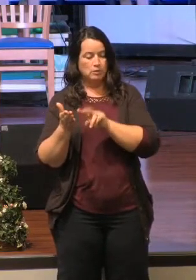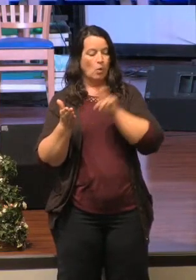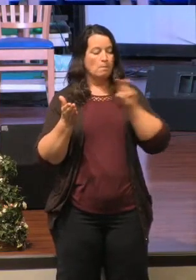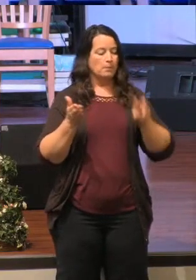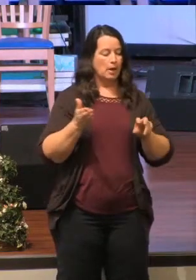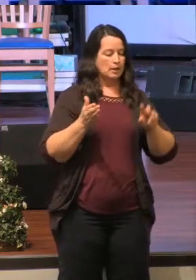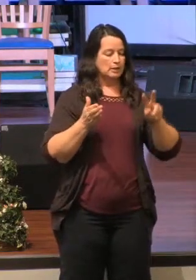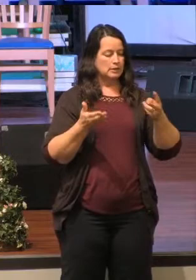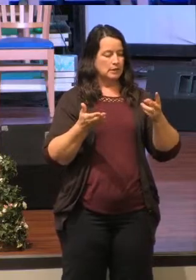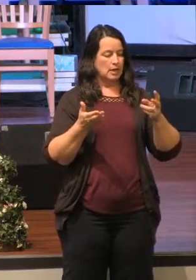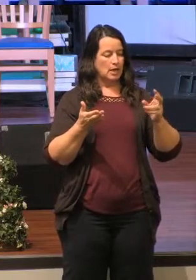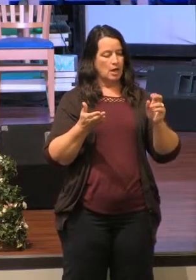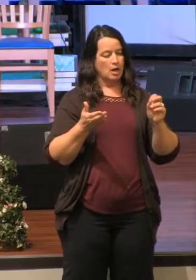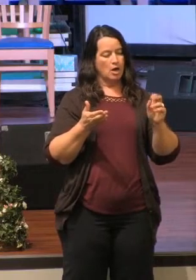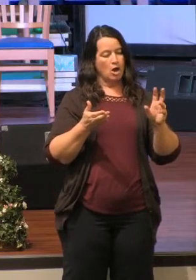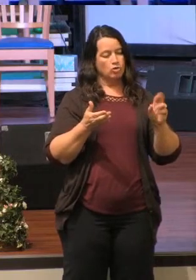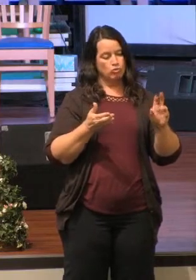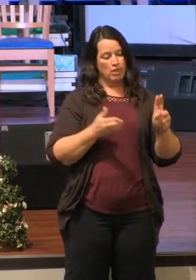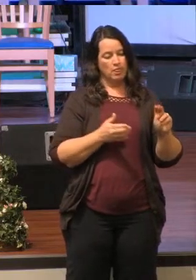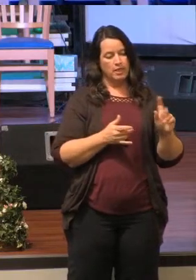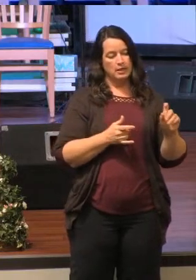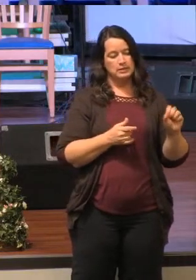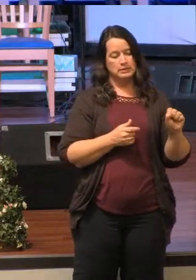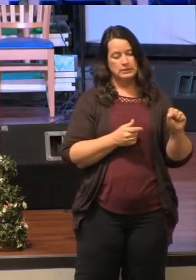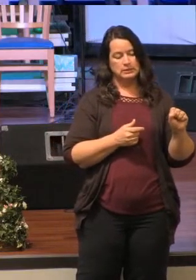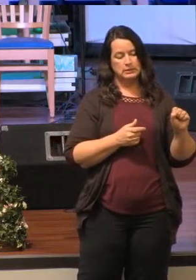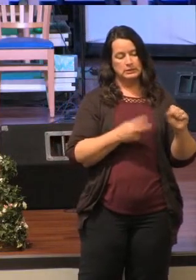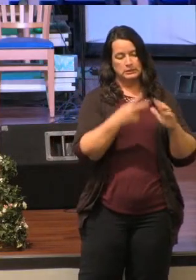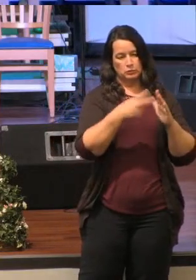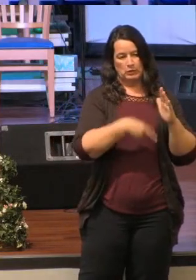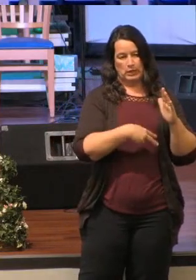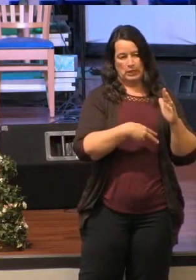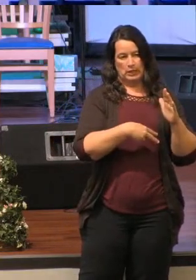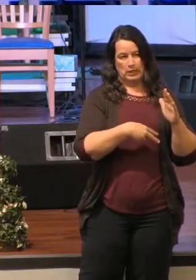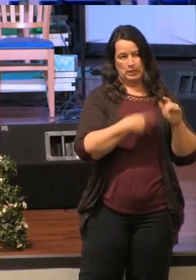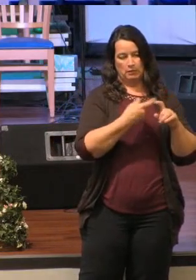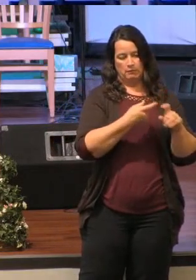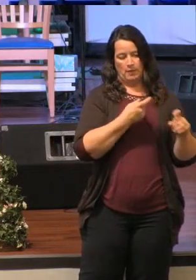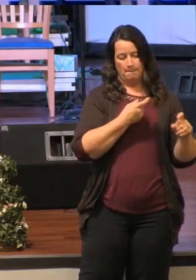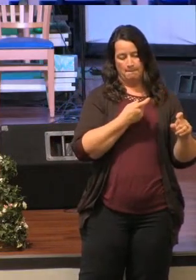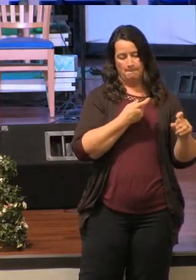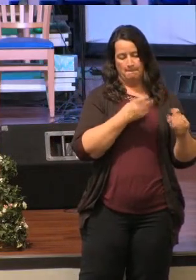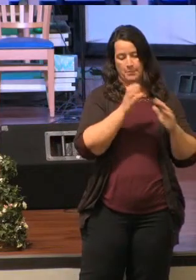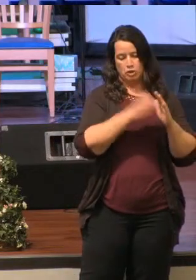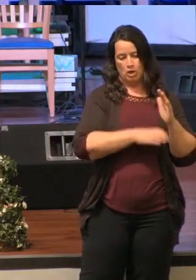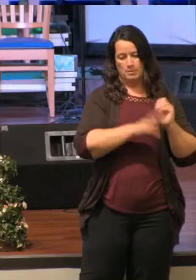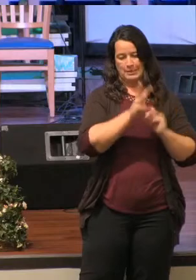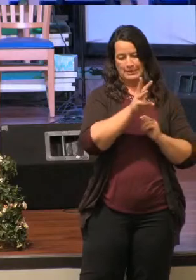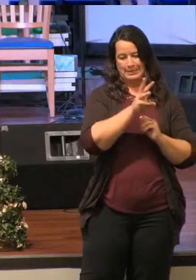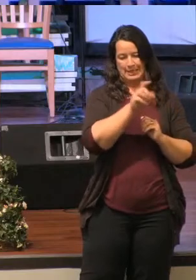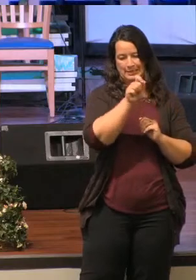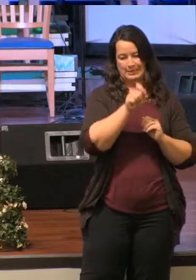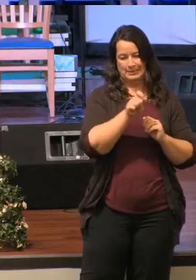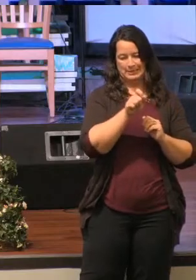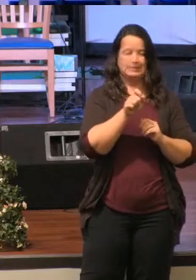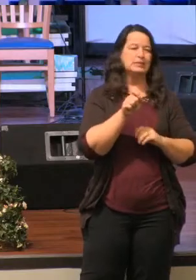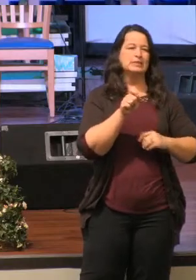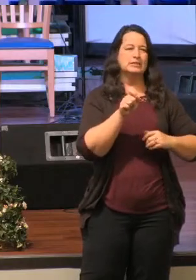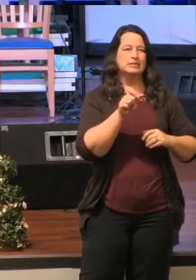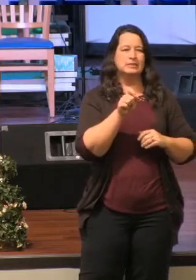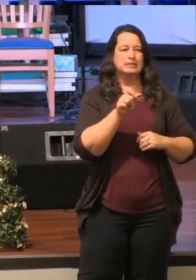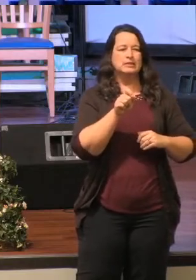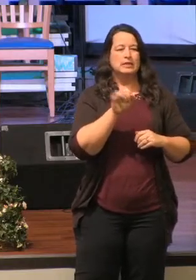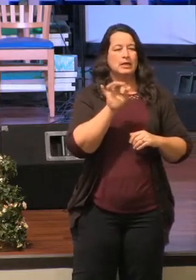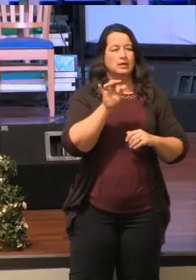Corinthians. And I just want to read to you something from chapter 6 of 2 Corinthians. And it is